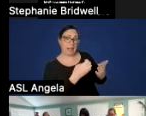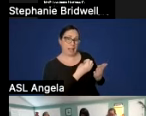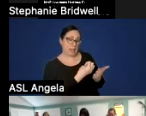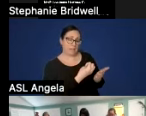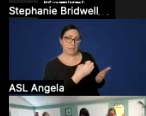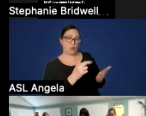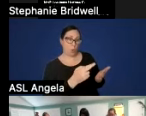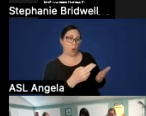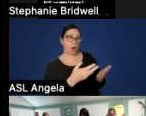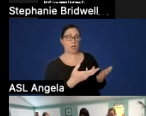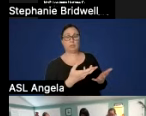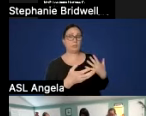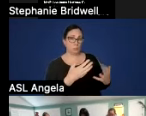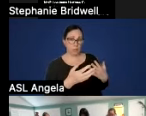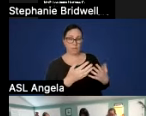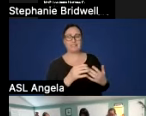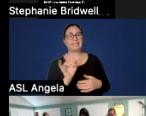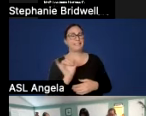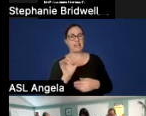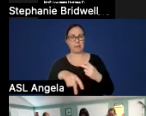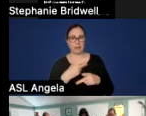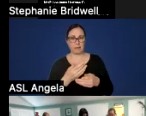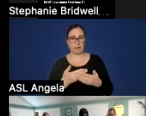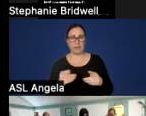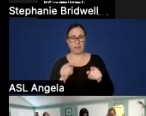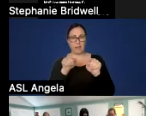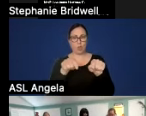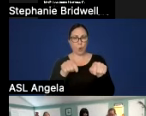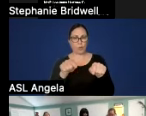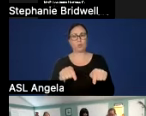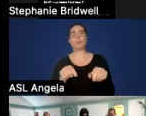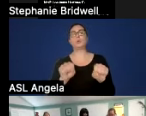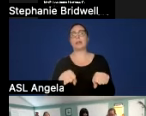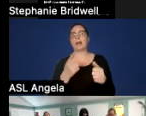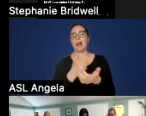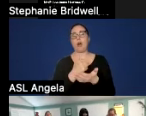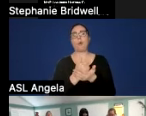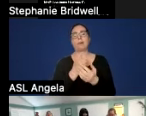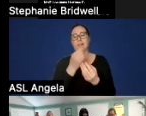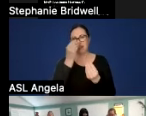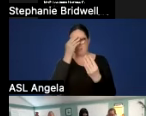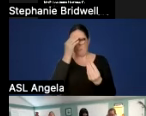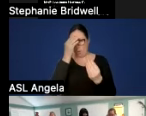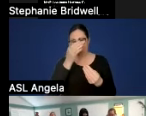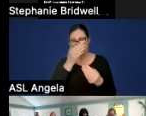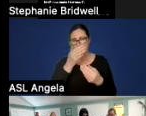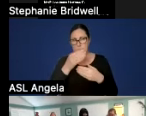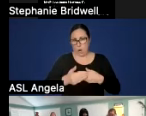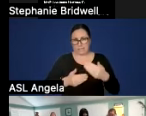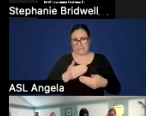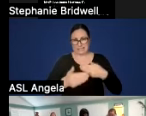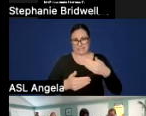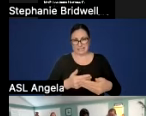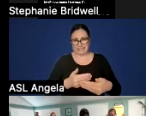for probation to help inform like processes. So like, why is it important that